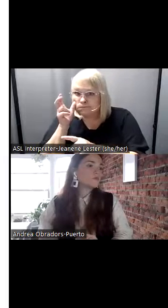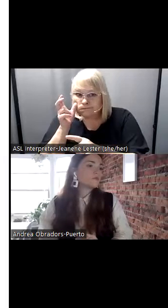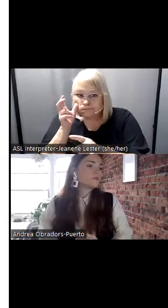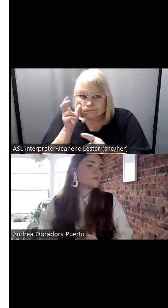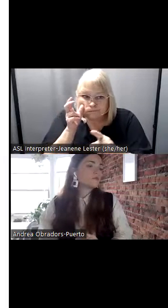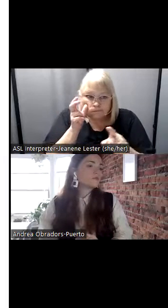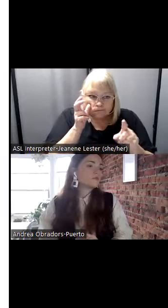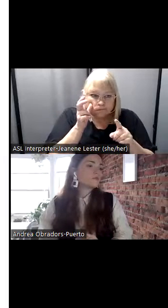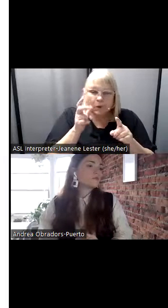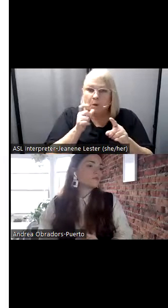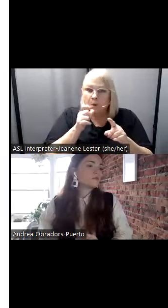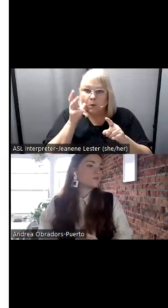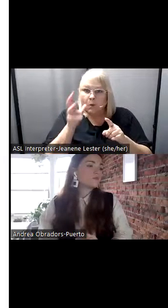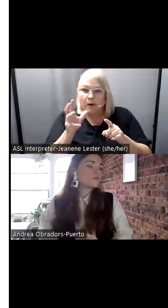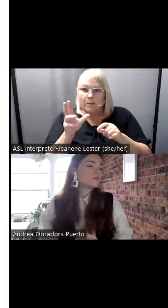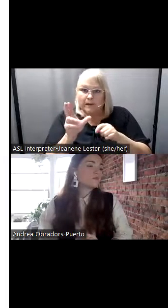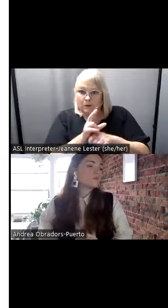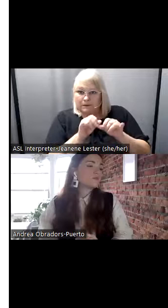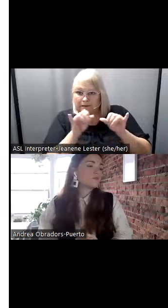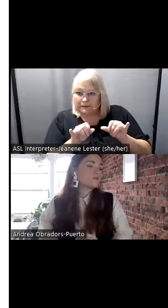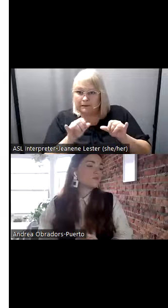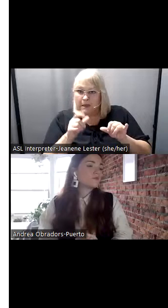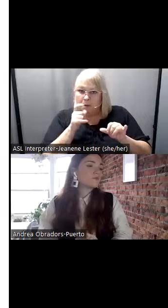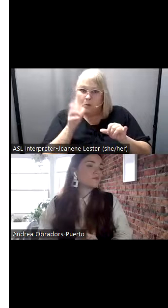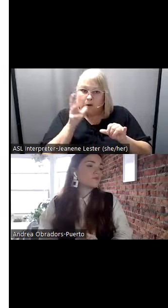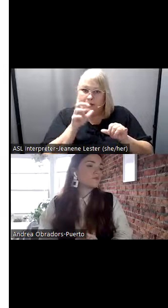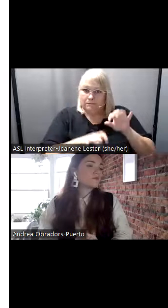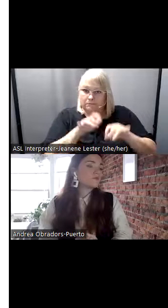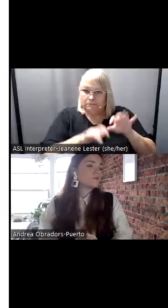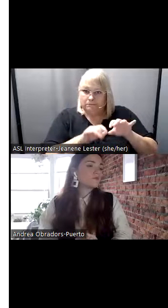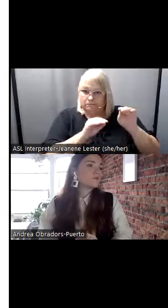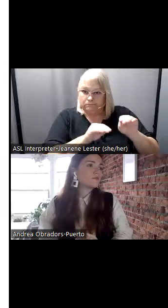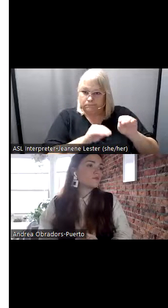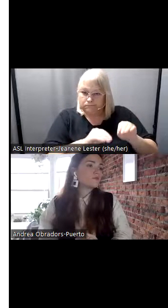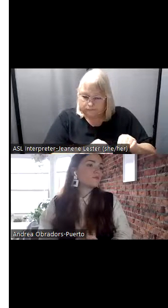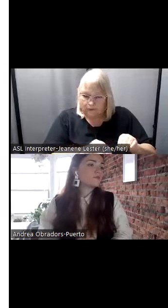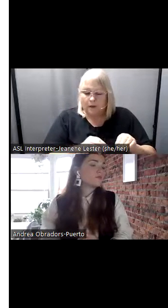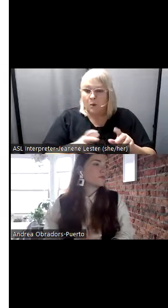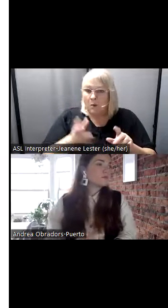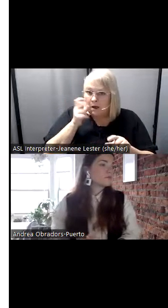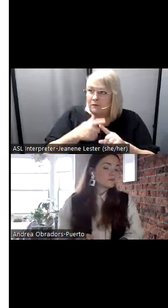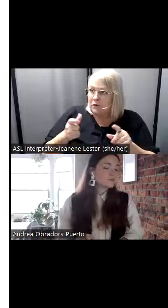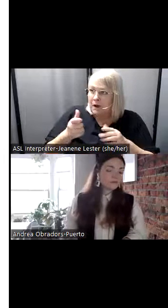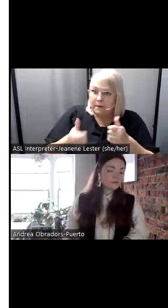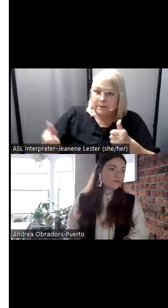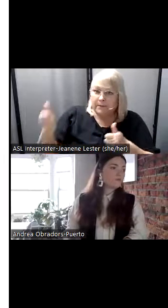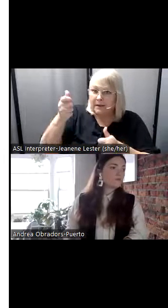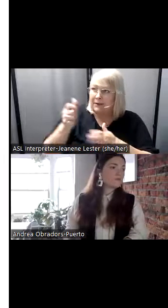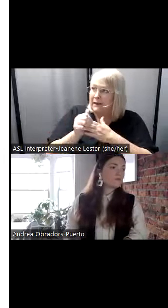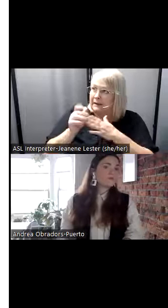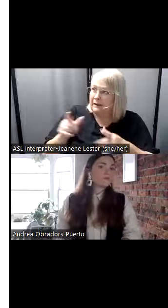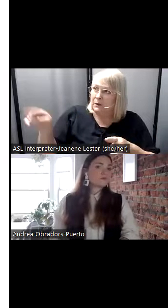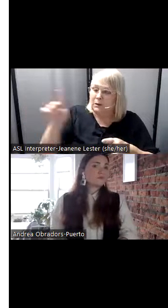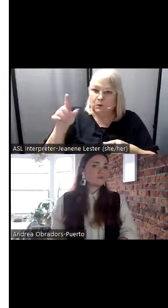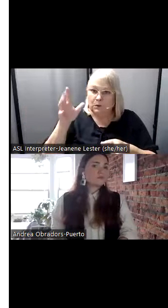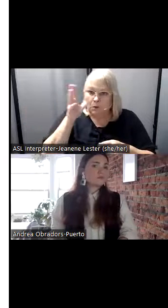hear from the leaders that had to address the concerns that were communicated in order to